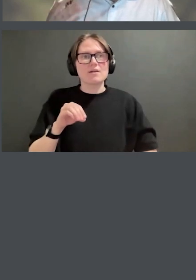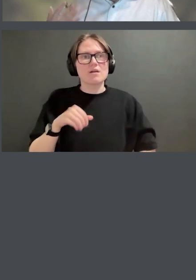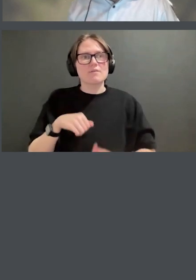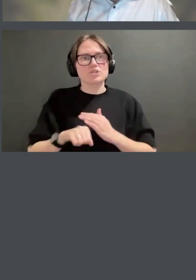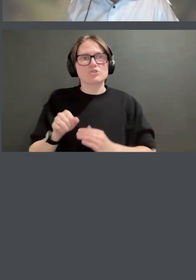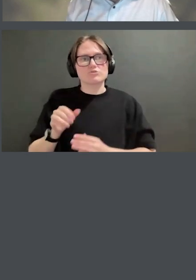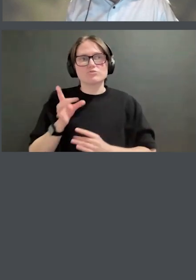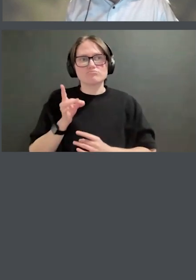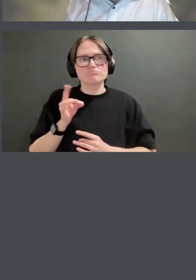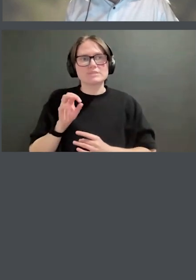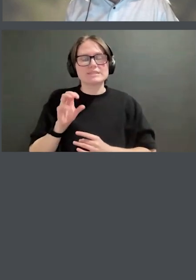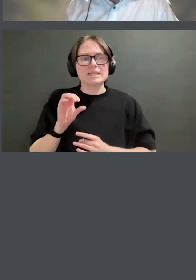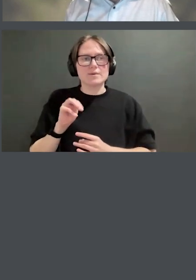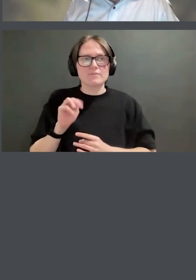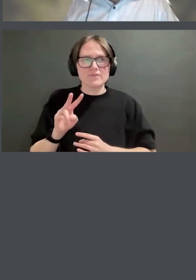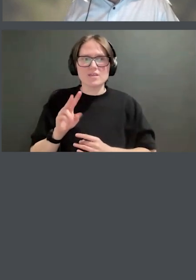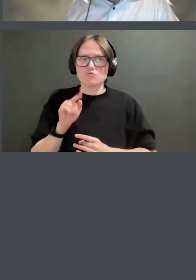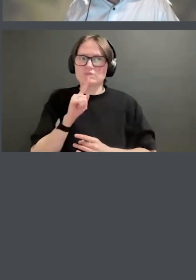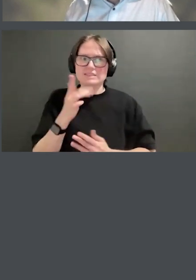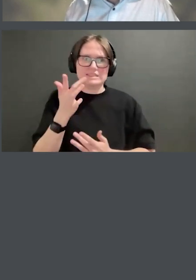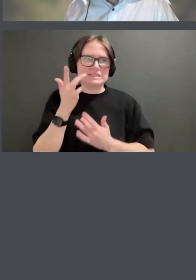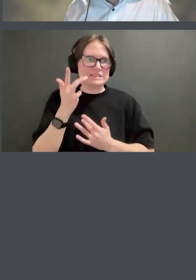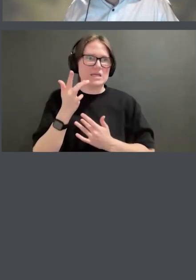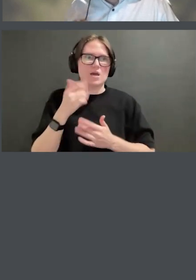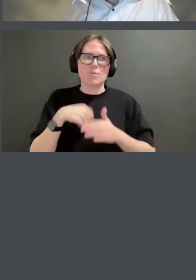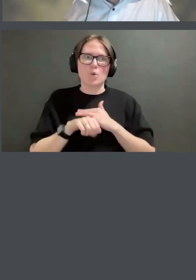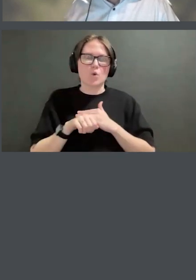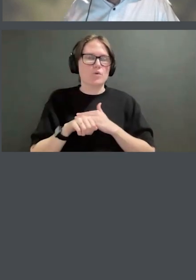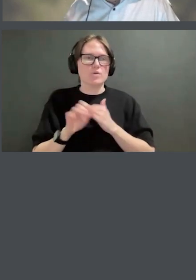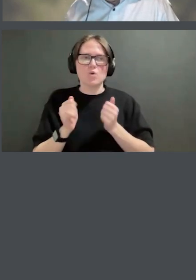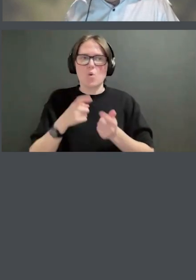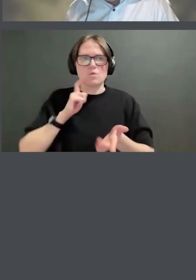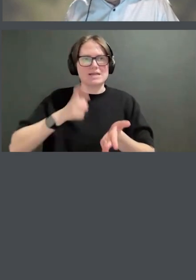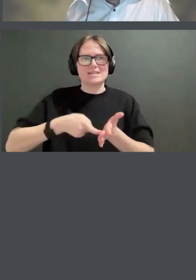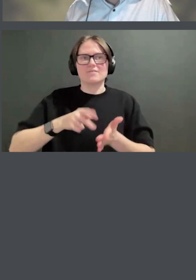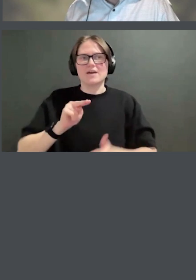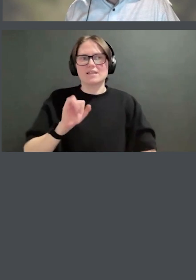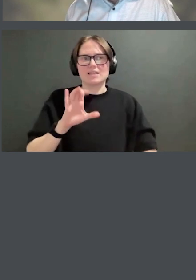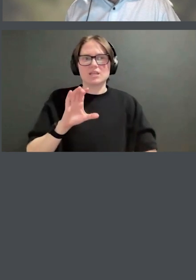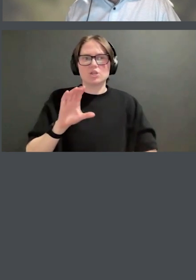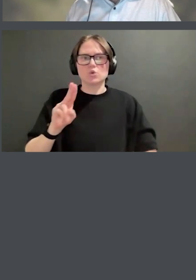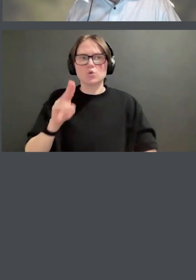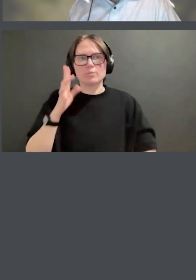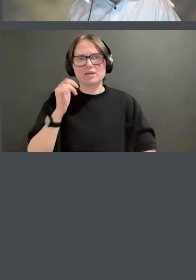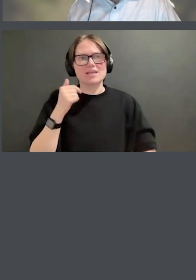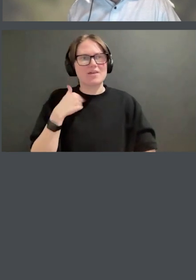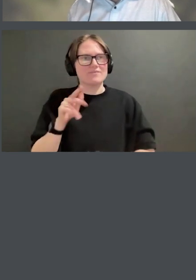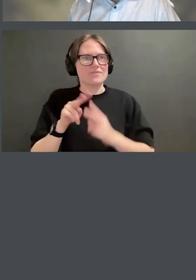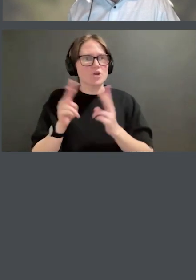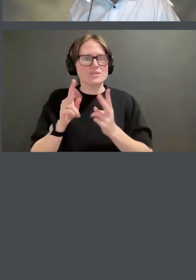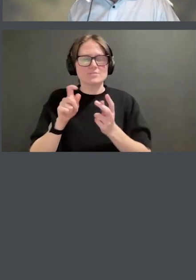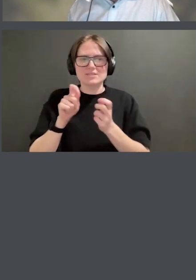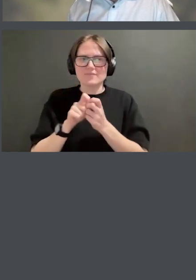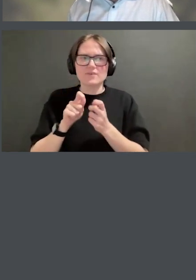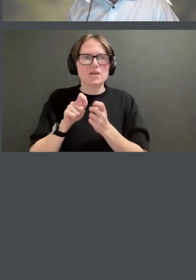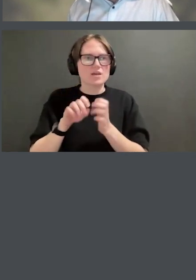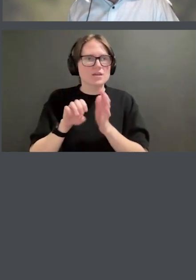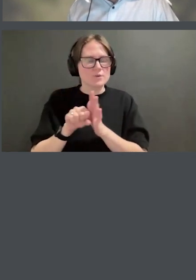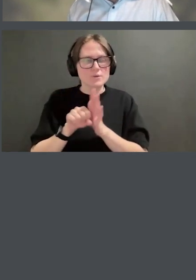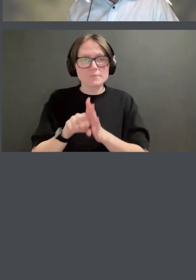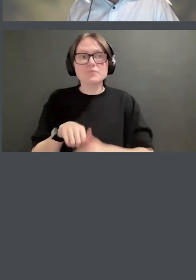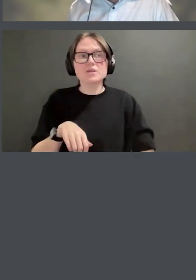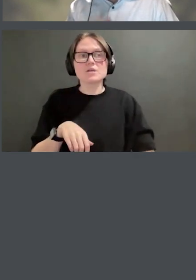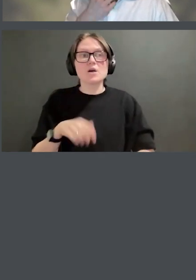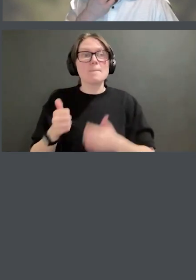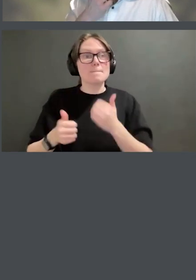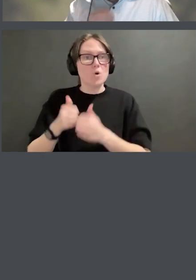sick at birth, and they are all identified in the NICU because they have very specific characteristics. The majority of these patients will have some